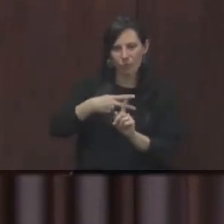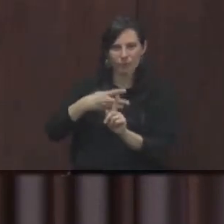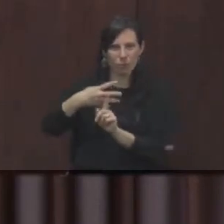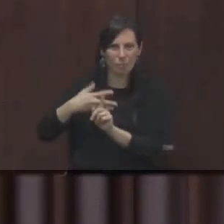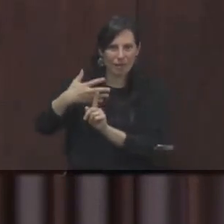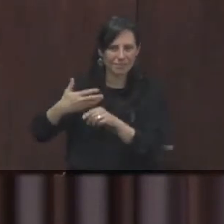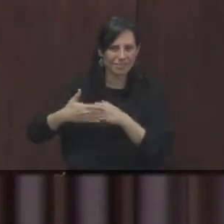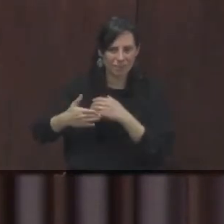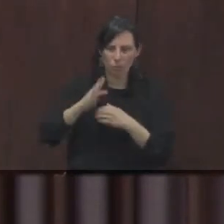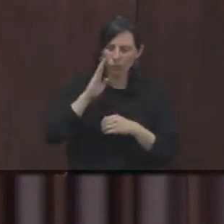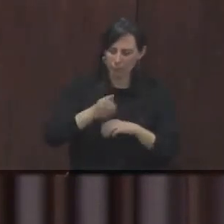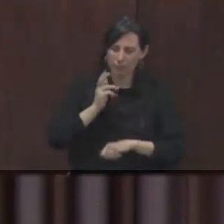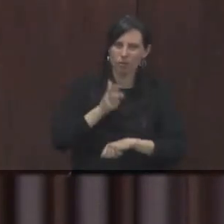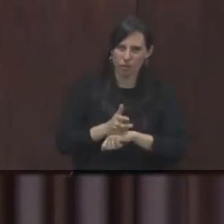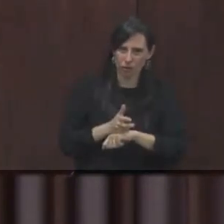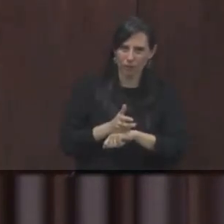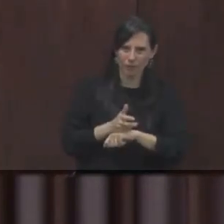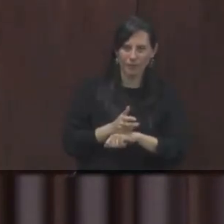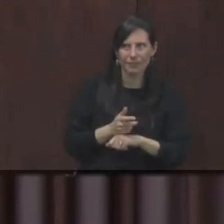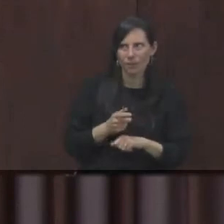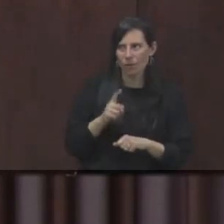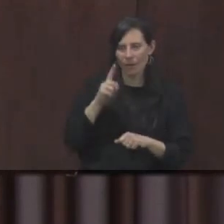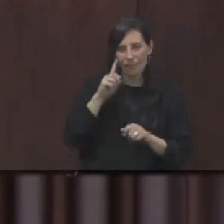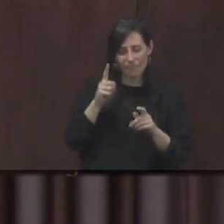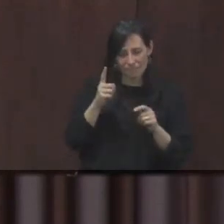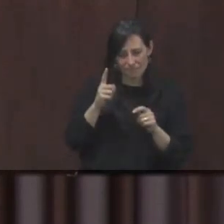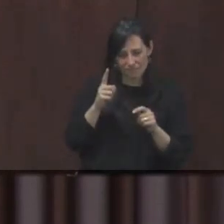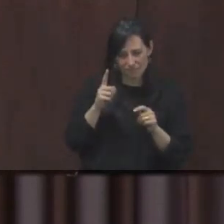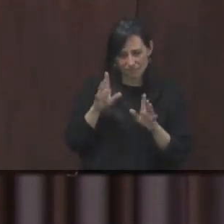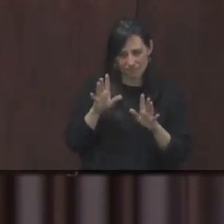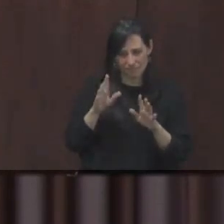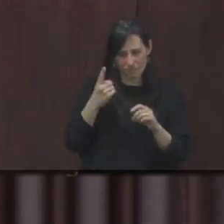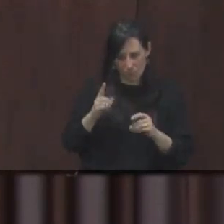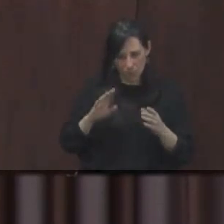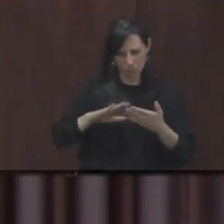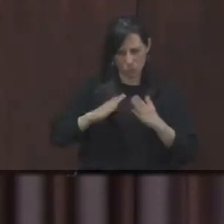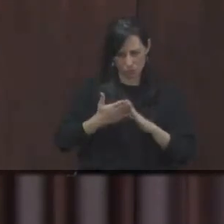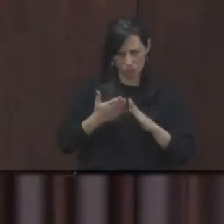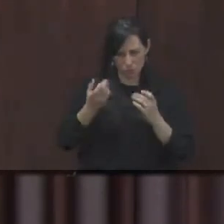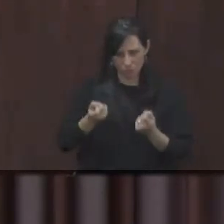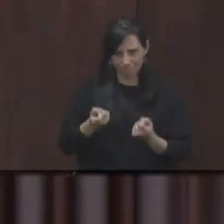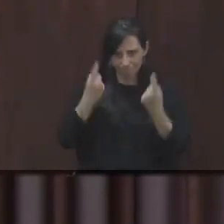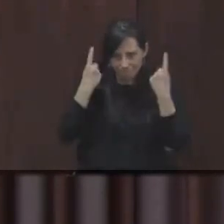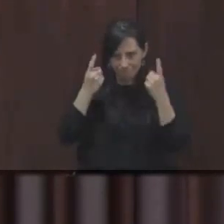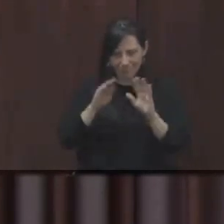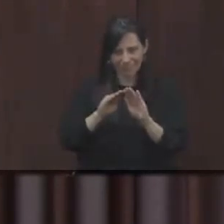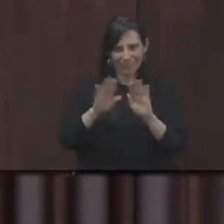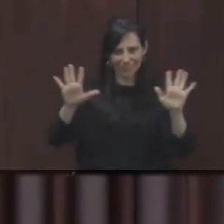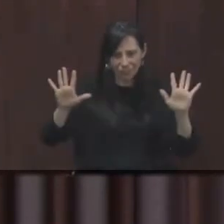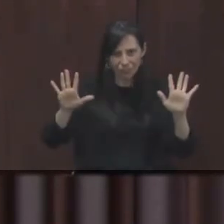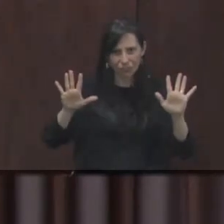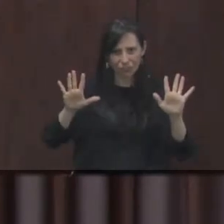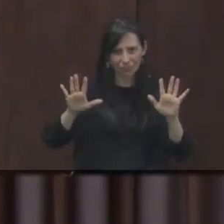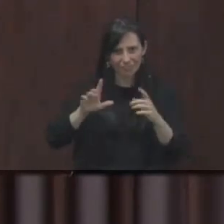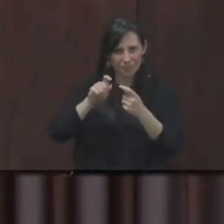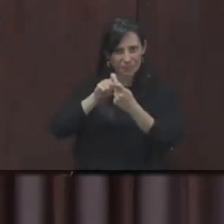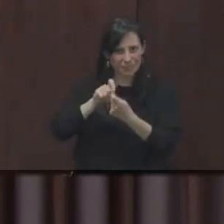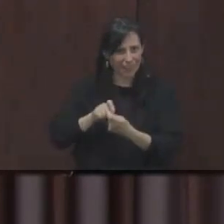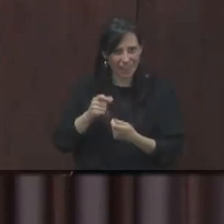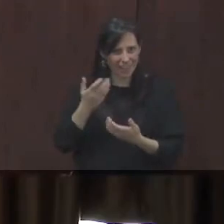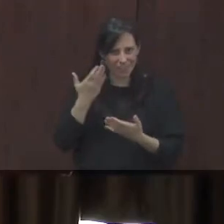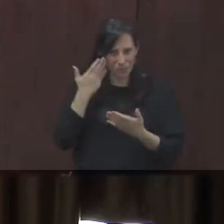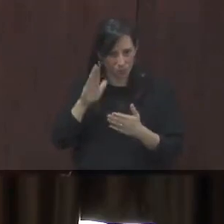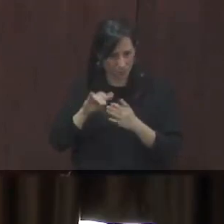community can really understand those dynamics, whether it's good news or bad news, I think it's just, as